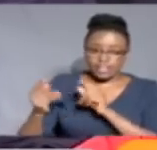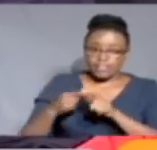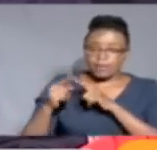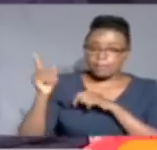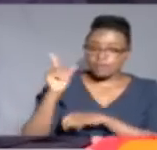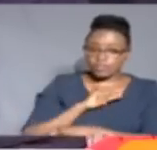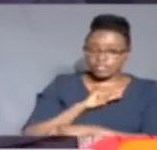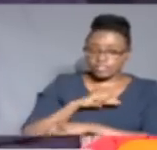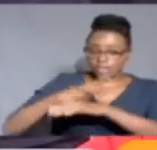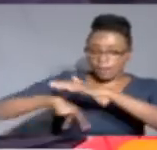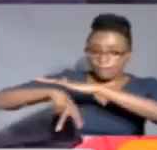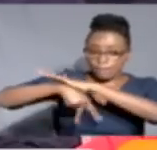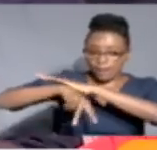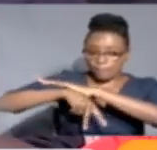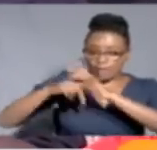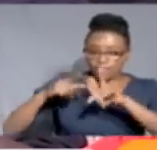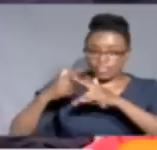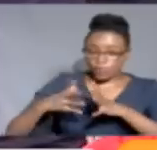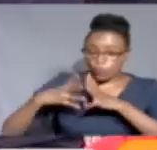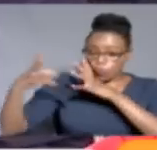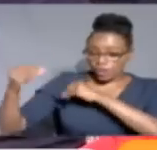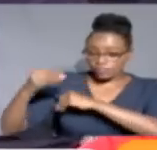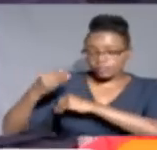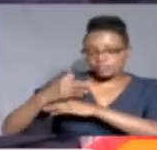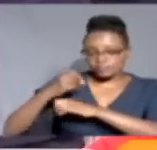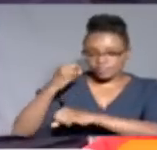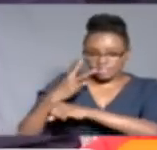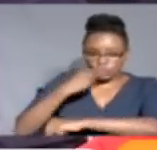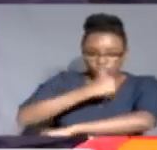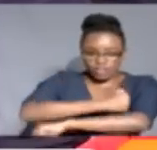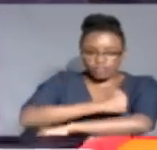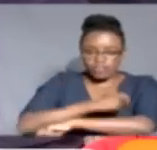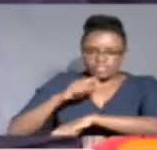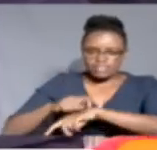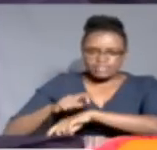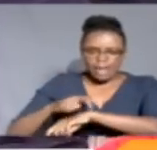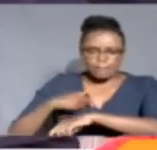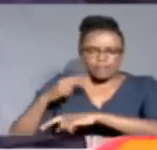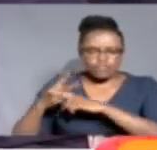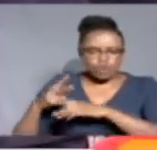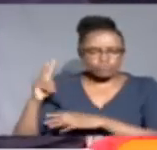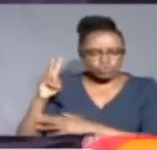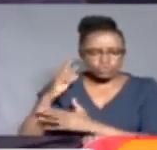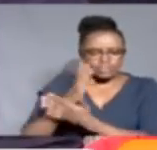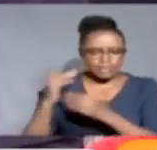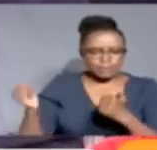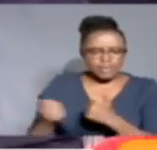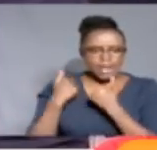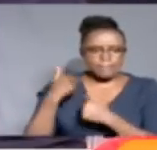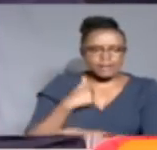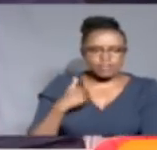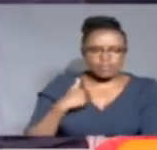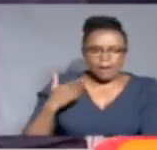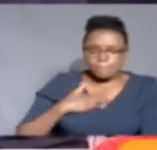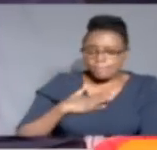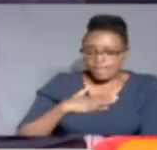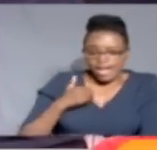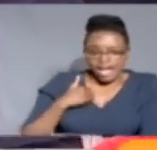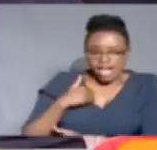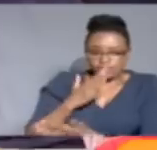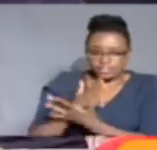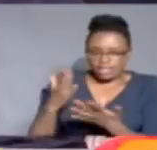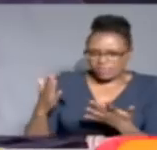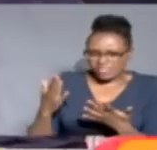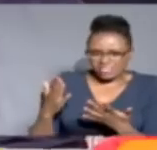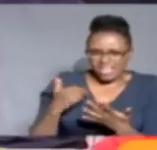nikamaliza primary then nikaenda nikaingia secondary. So nikiwa form 2 something happened to me. Sikuwa na ile kitu kujibu.